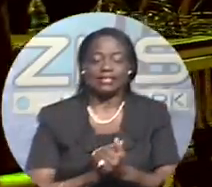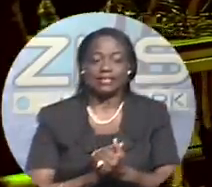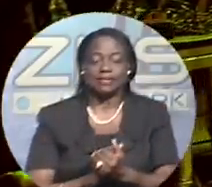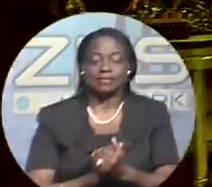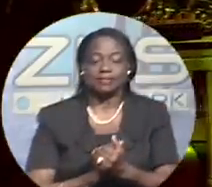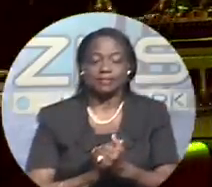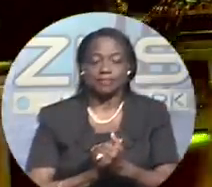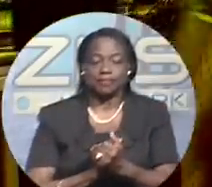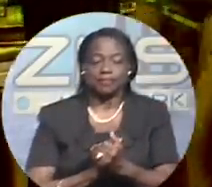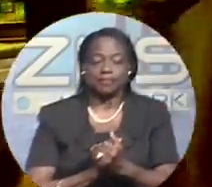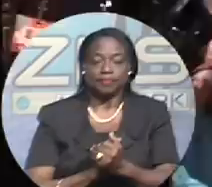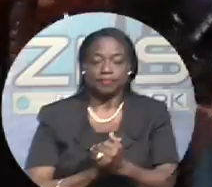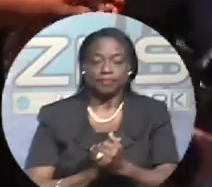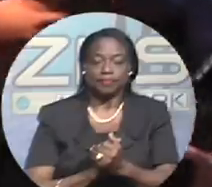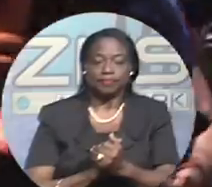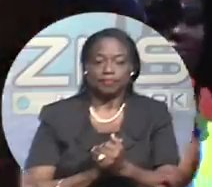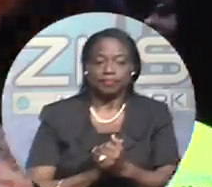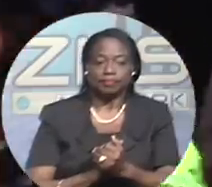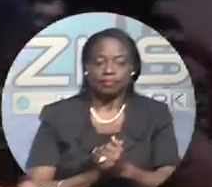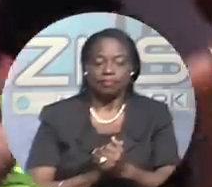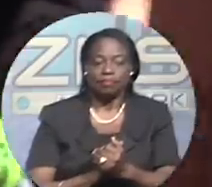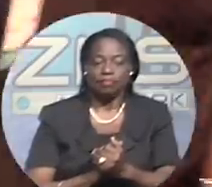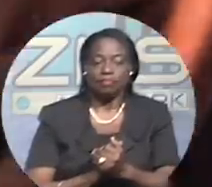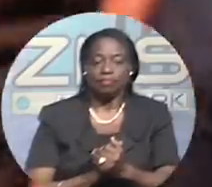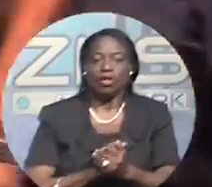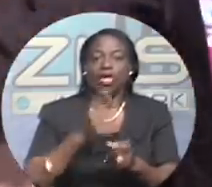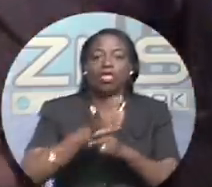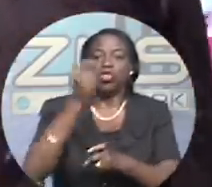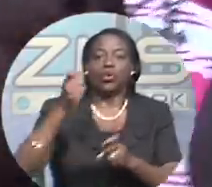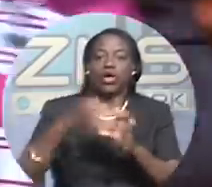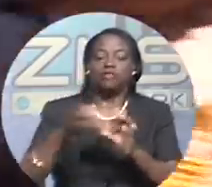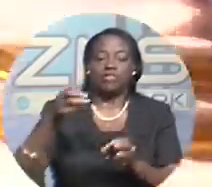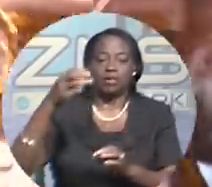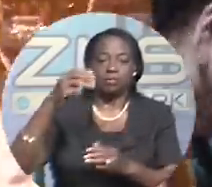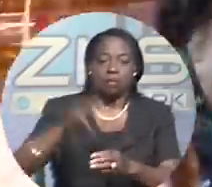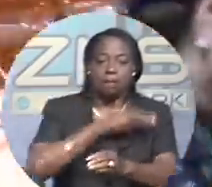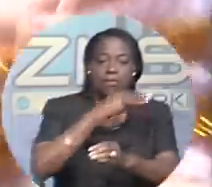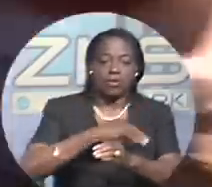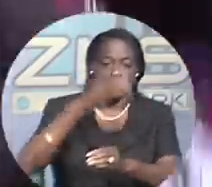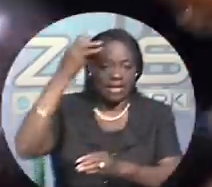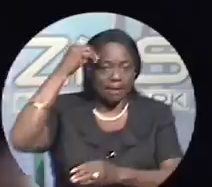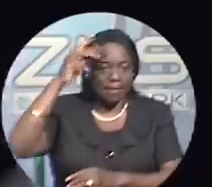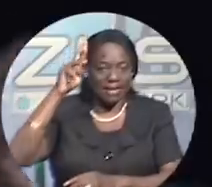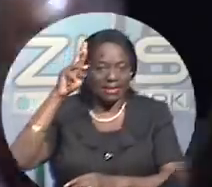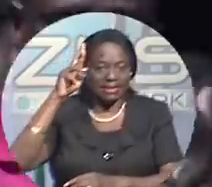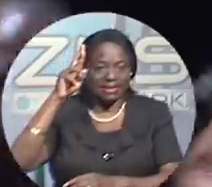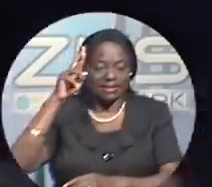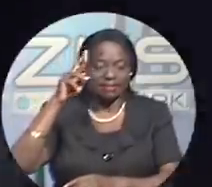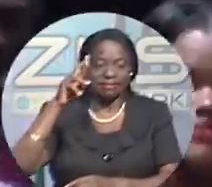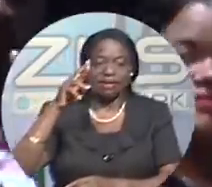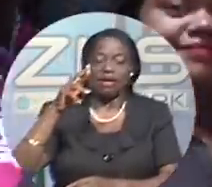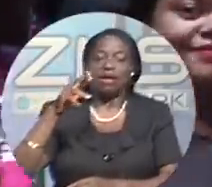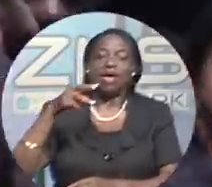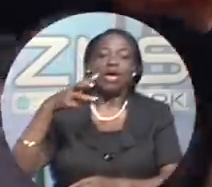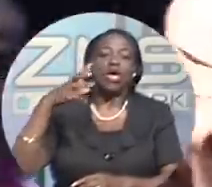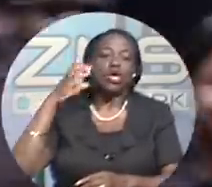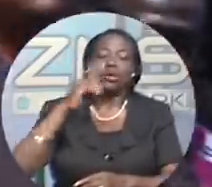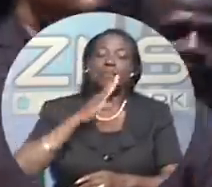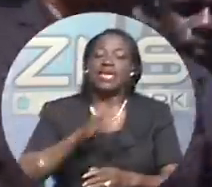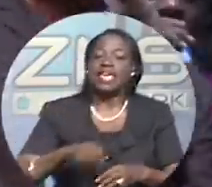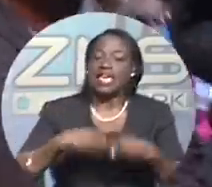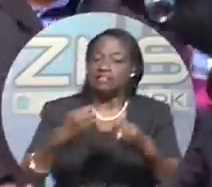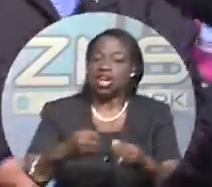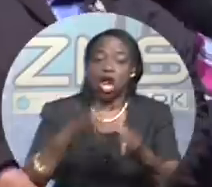ZNS Network News. Well, the winner of the Music Masters Song Competition announced, and he could be getting quite a notable